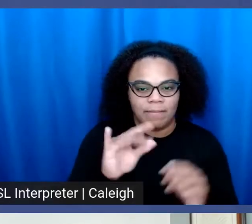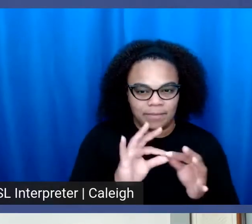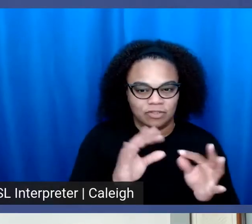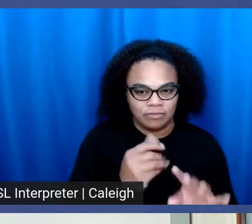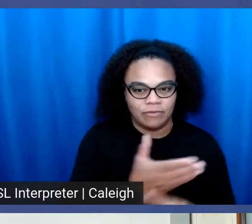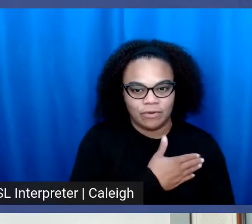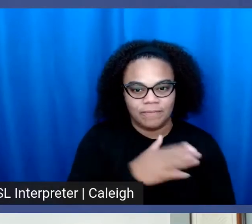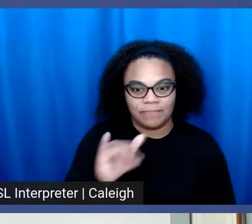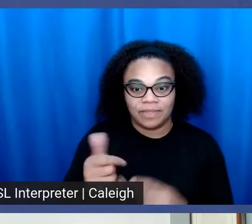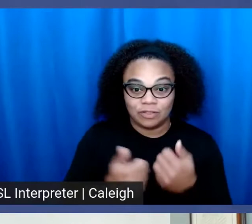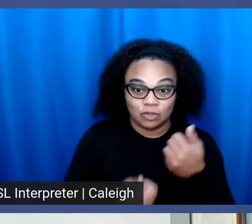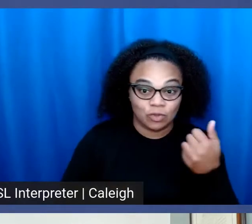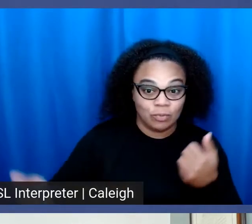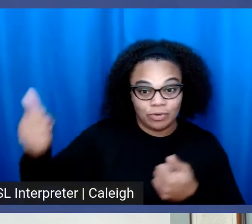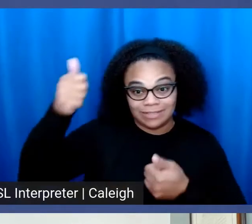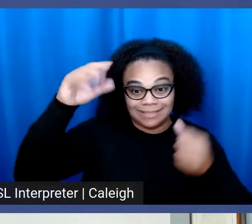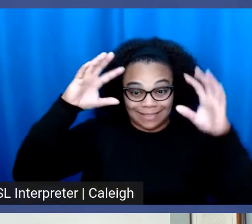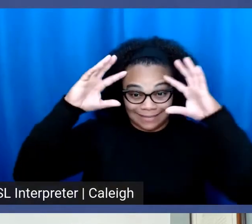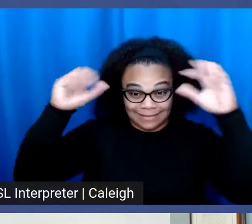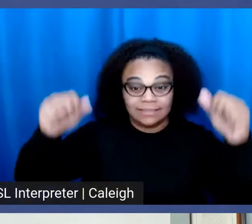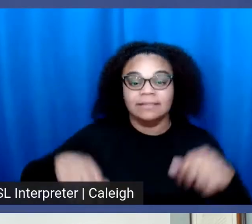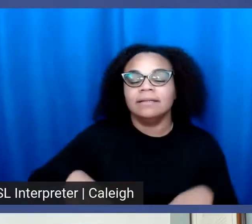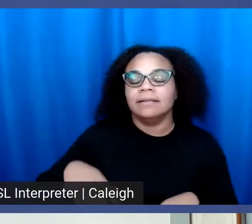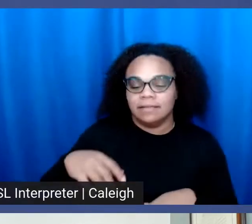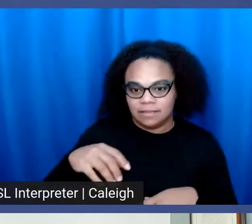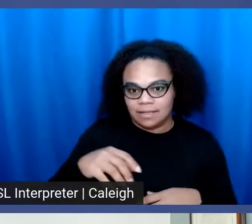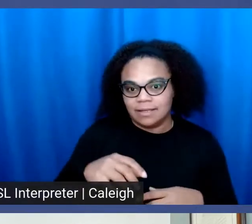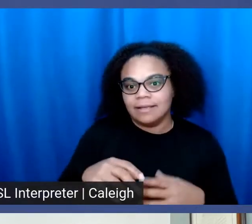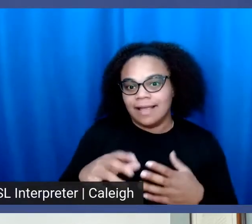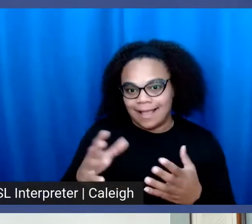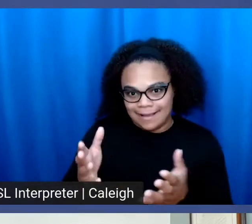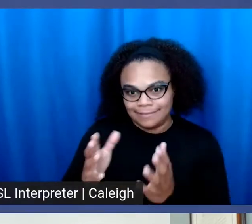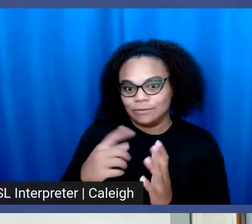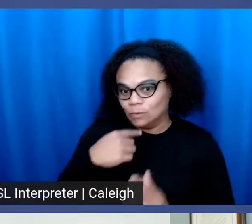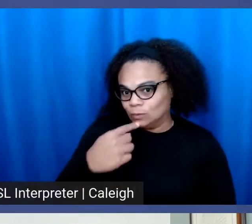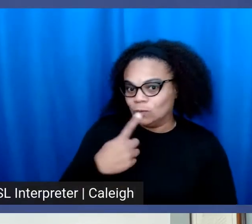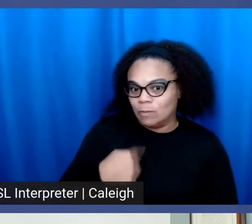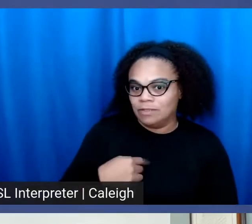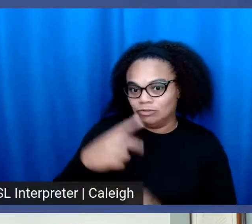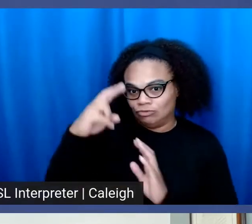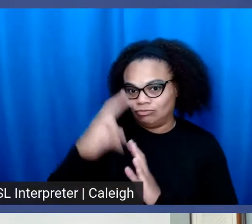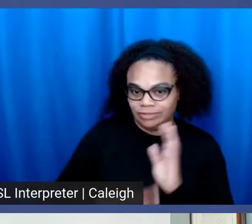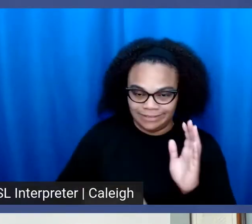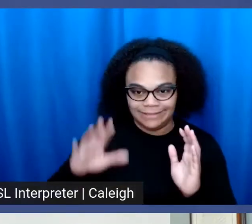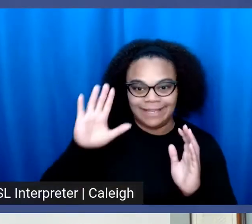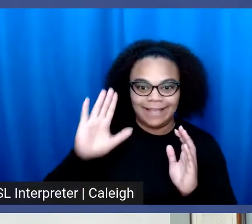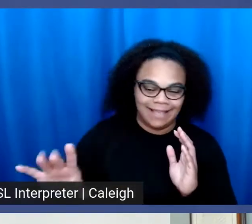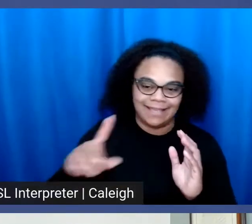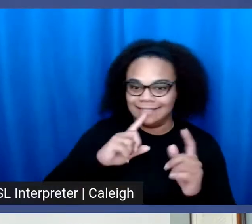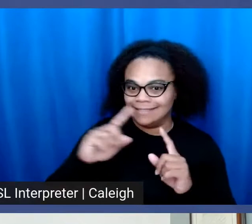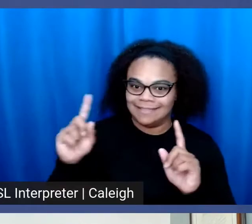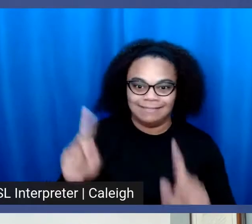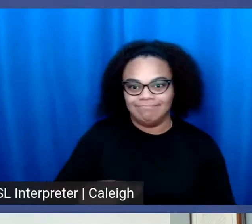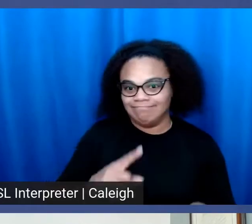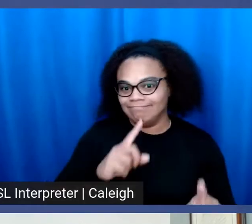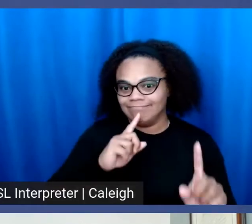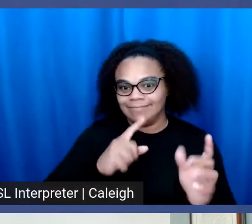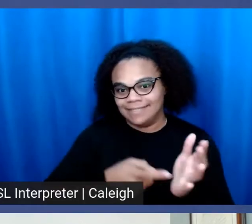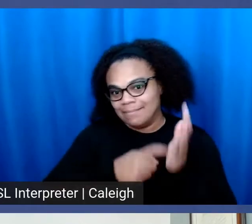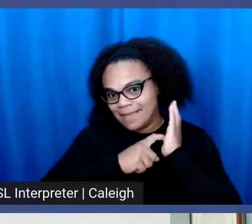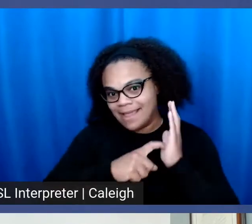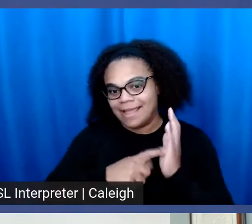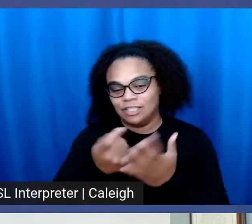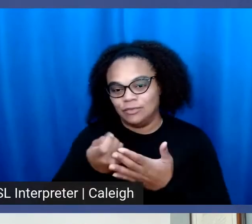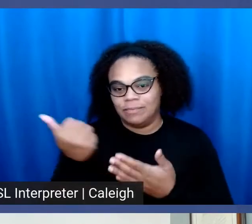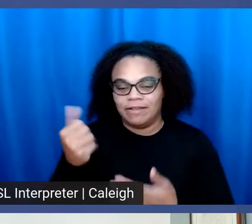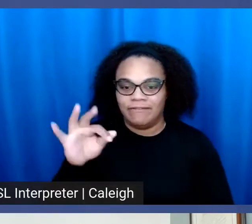superintendent directed me on his unilateral demand to remove Fun Home from the school library, claiming that it was